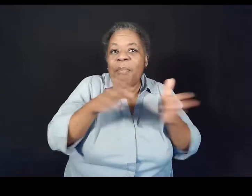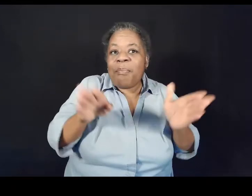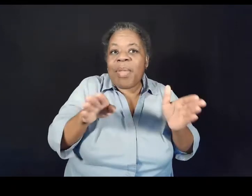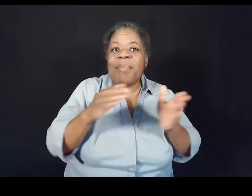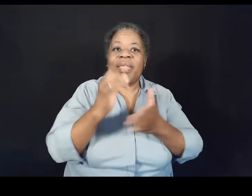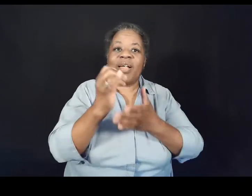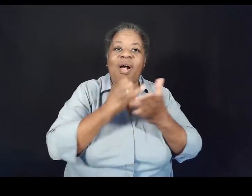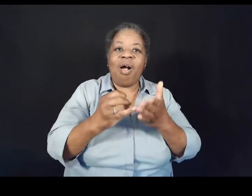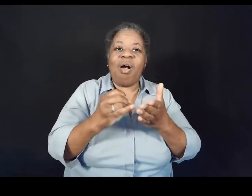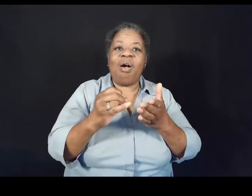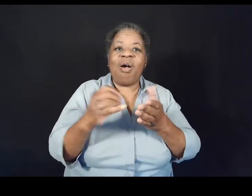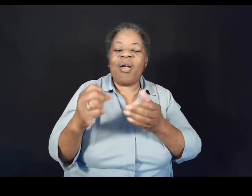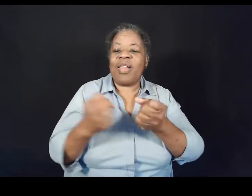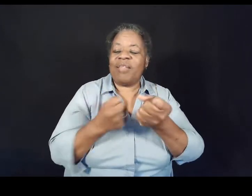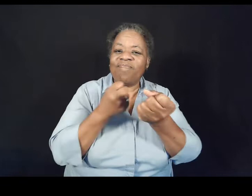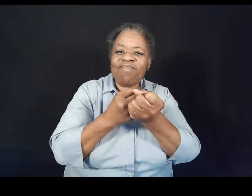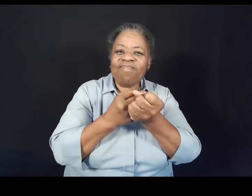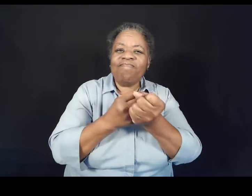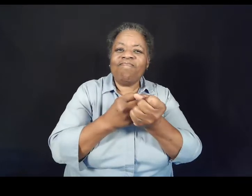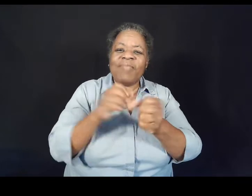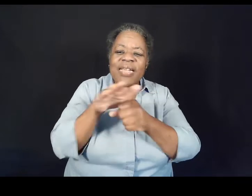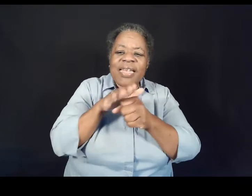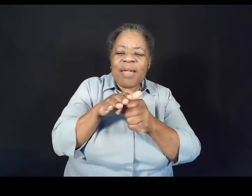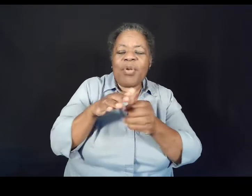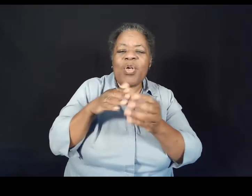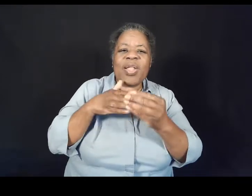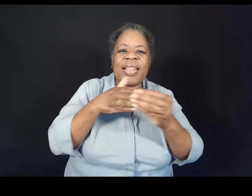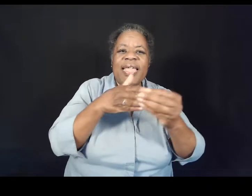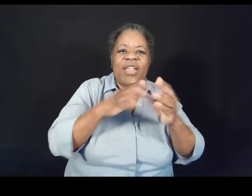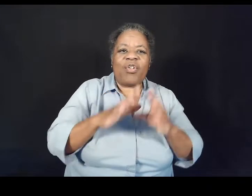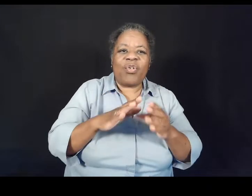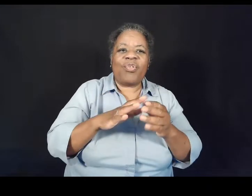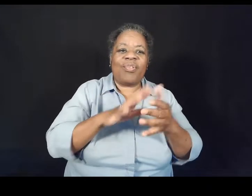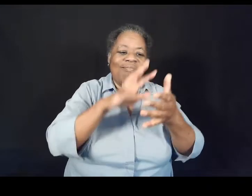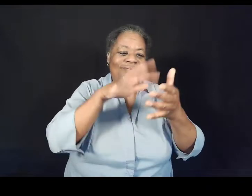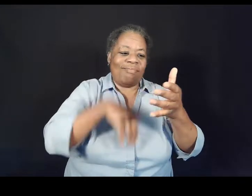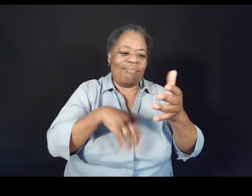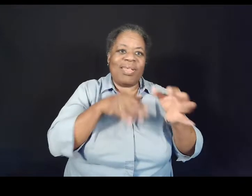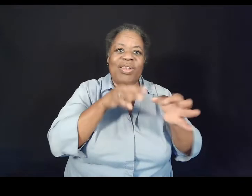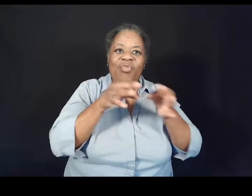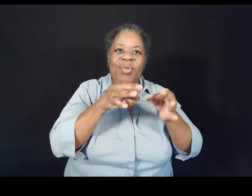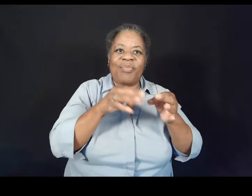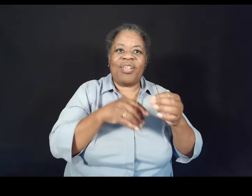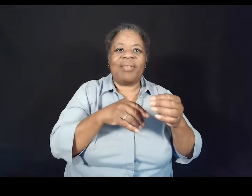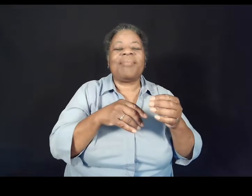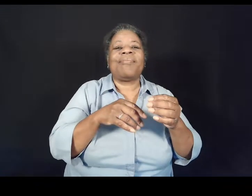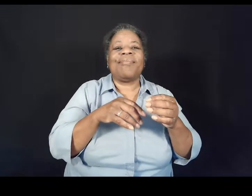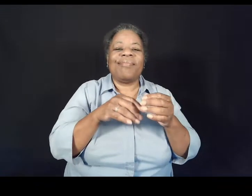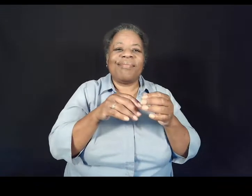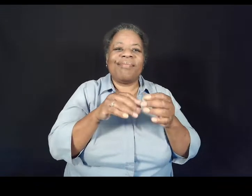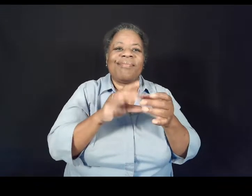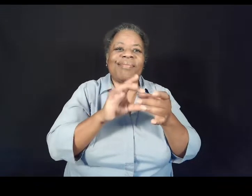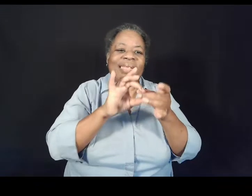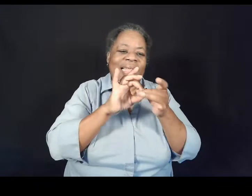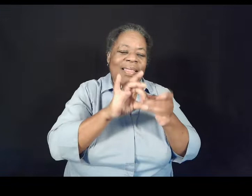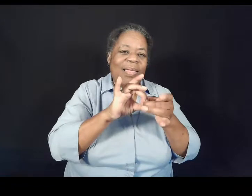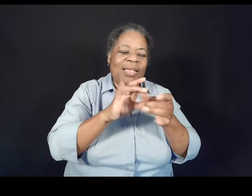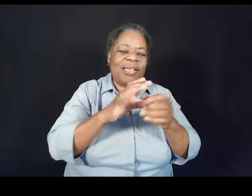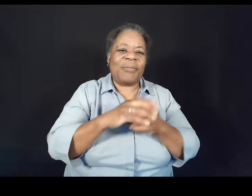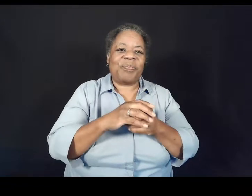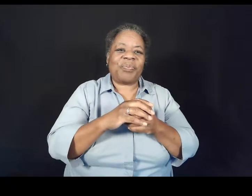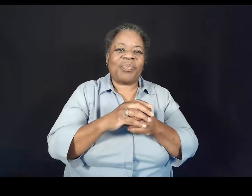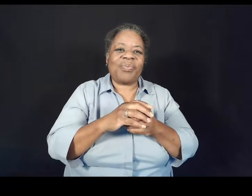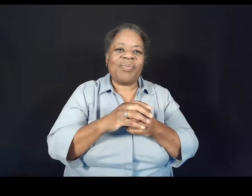leaders. The link to Boston Project's website is in the video description. If you're local to the Boston area and enjoy live